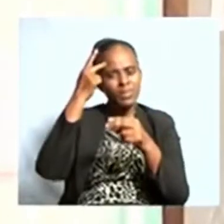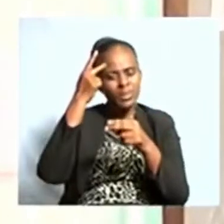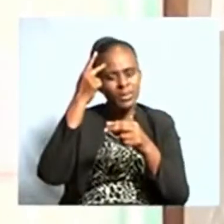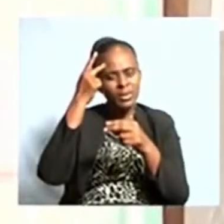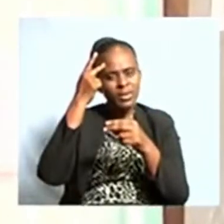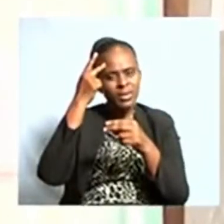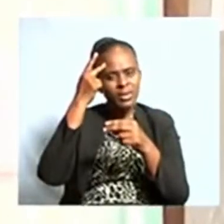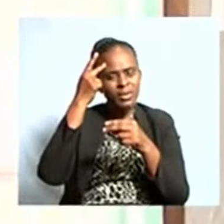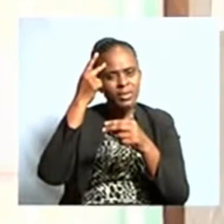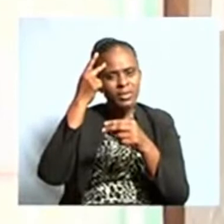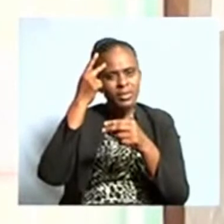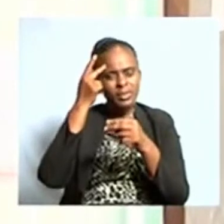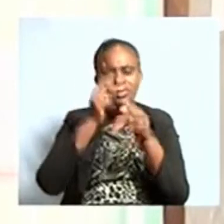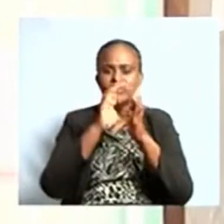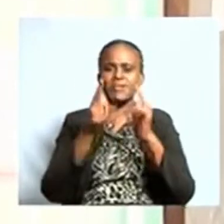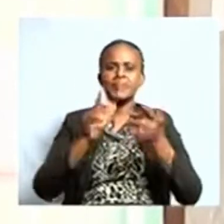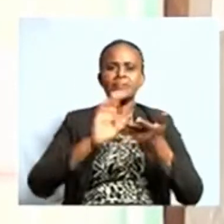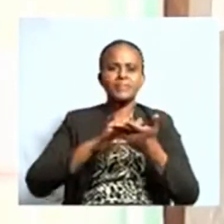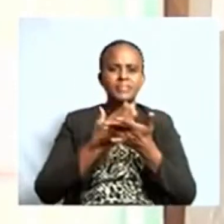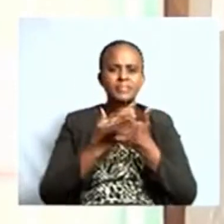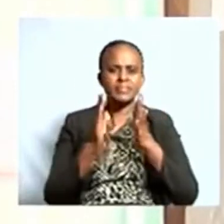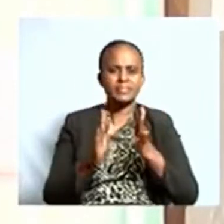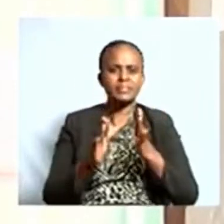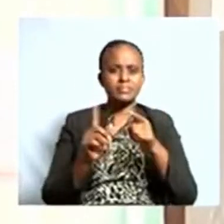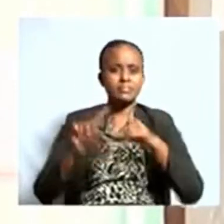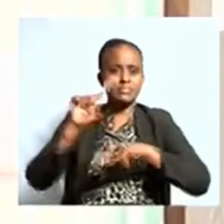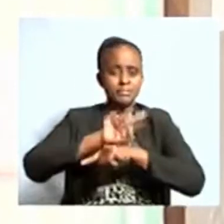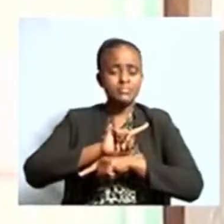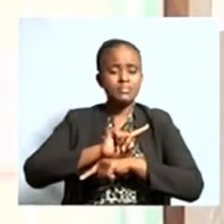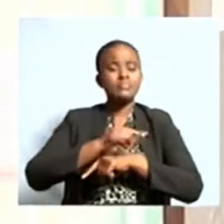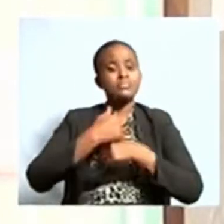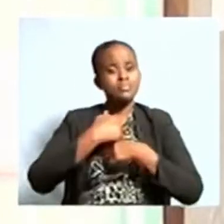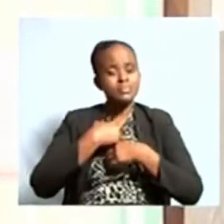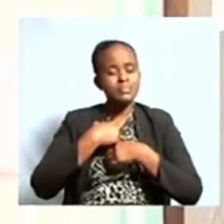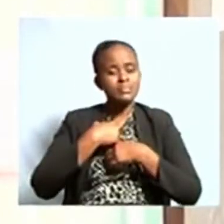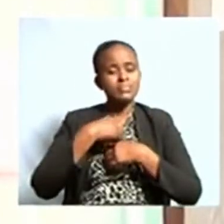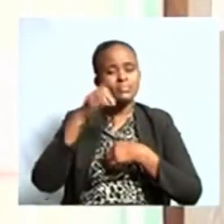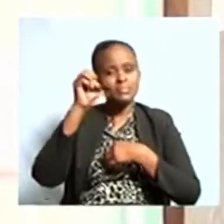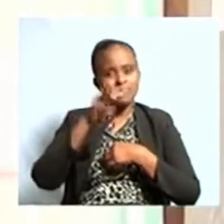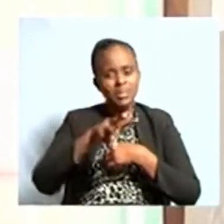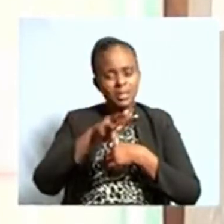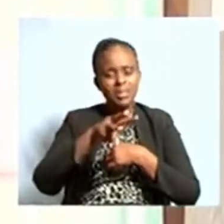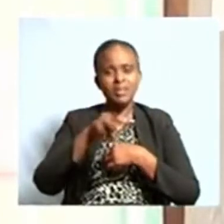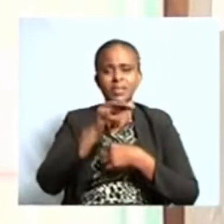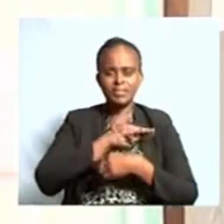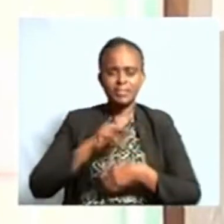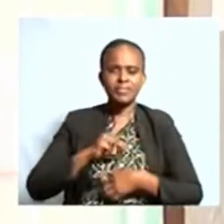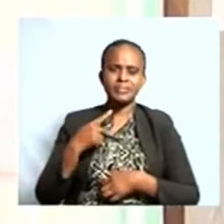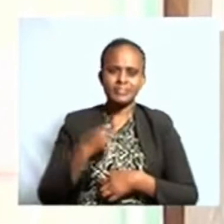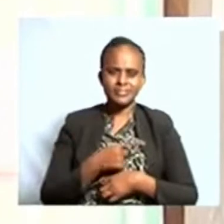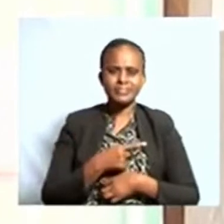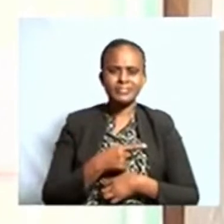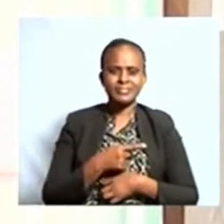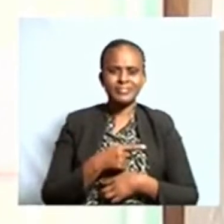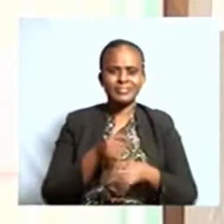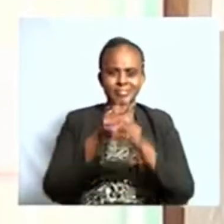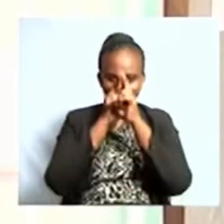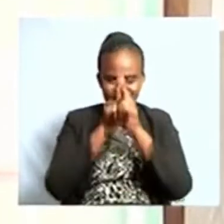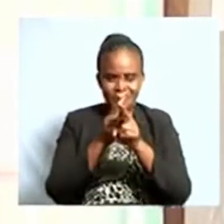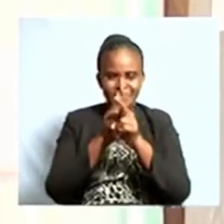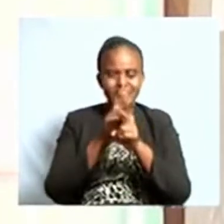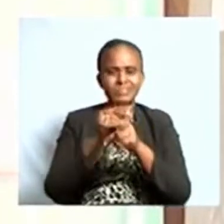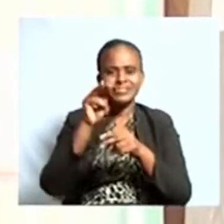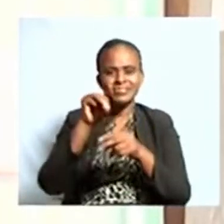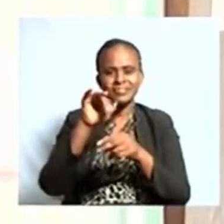behalf of my sign language interpreter, today we played host to Munali Member of Parliament, Honorable Mike